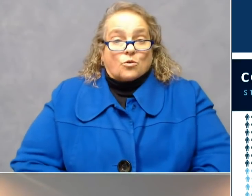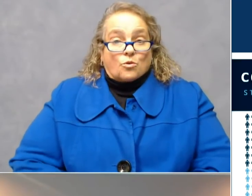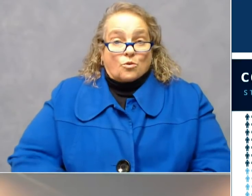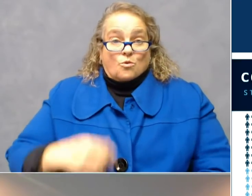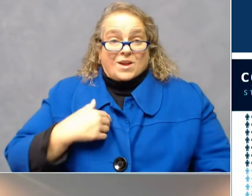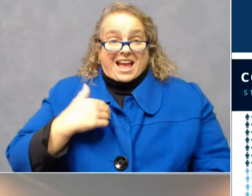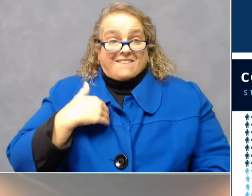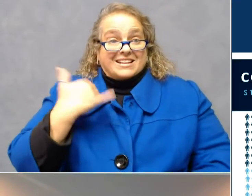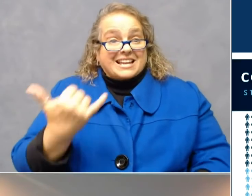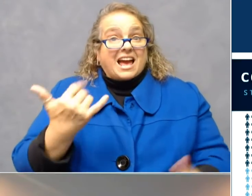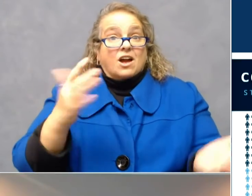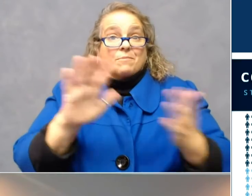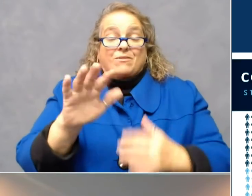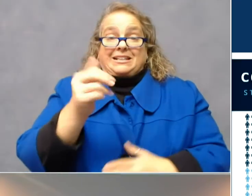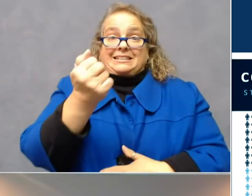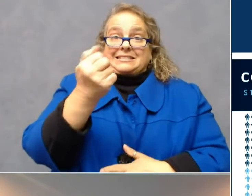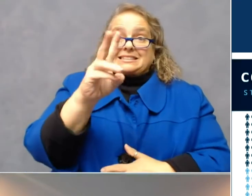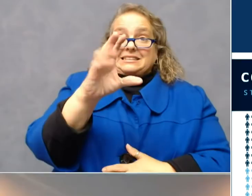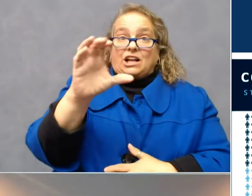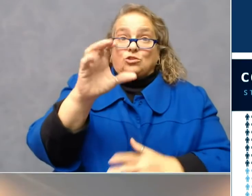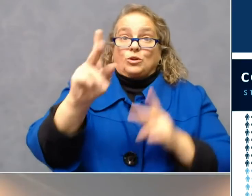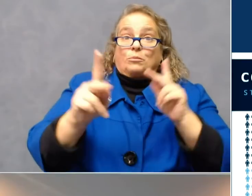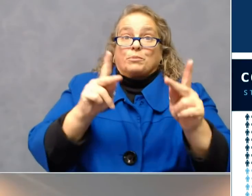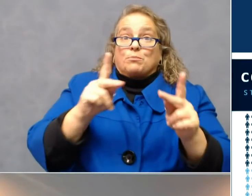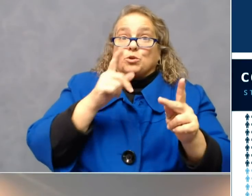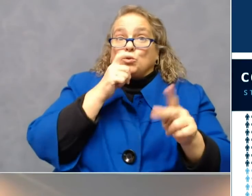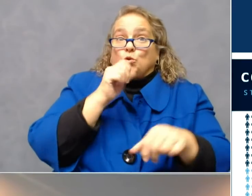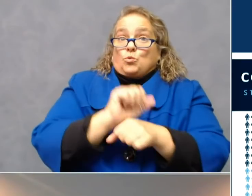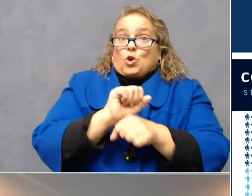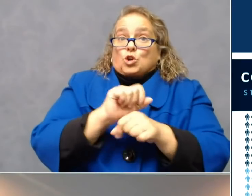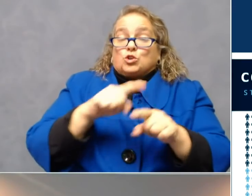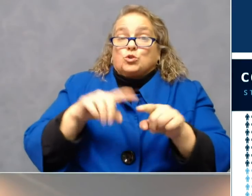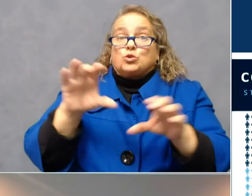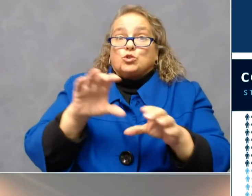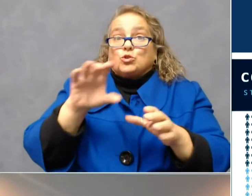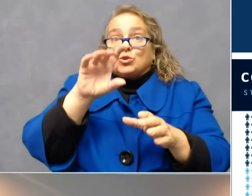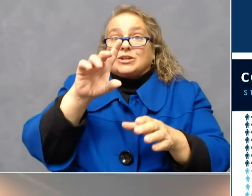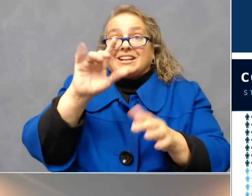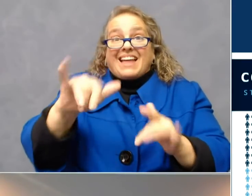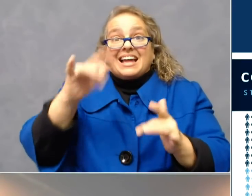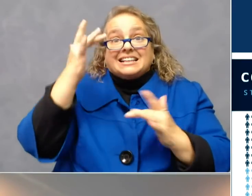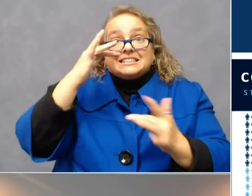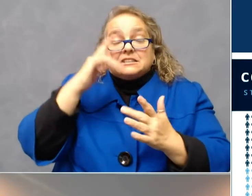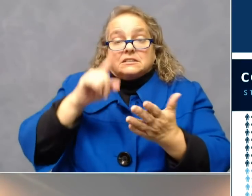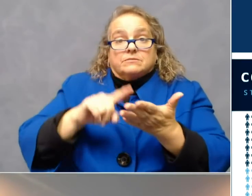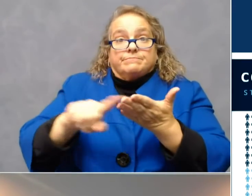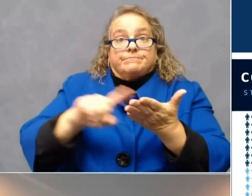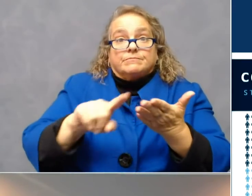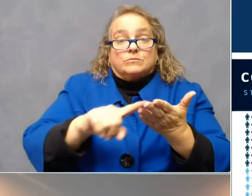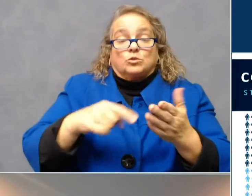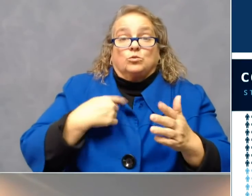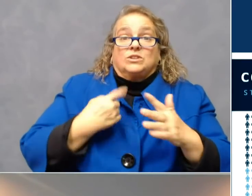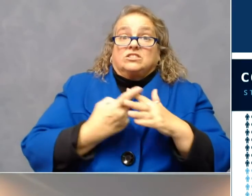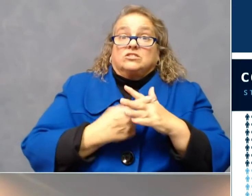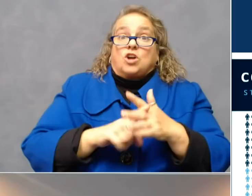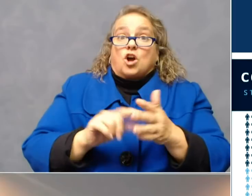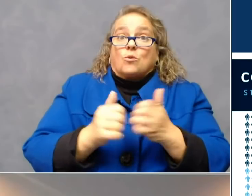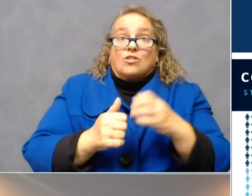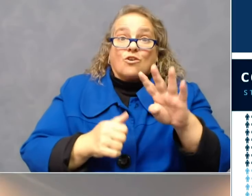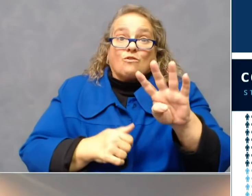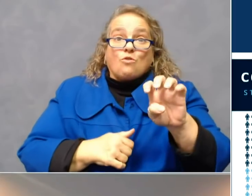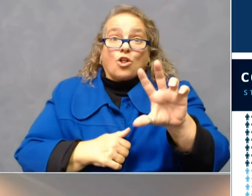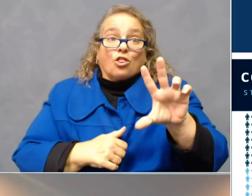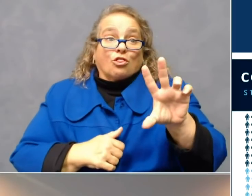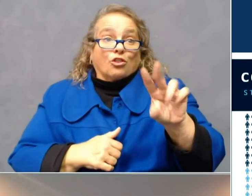disease investigation and contact tracing today. We started out with about 430 before this all started,